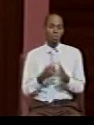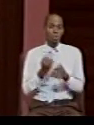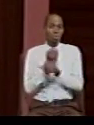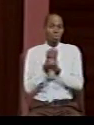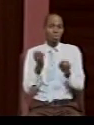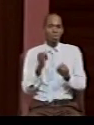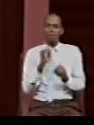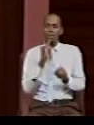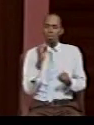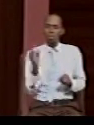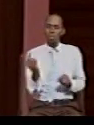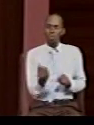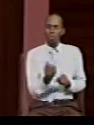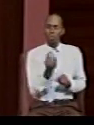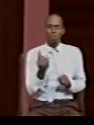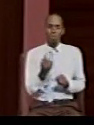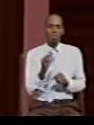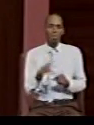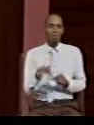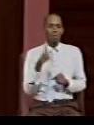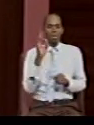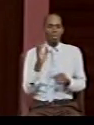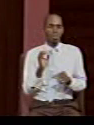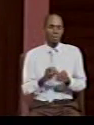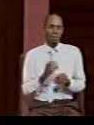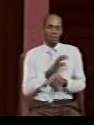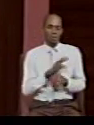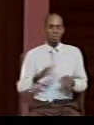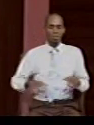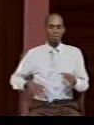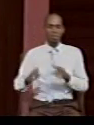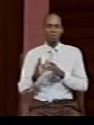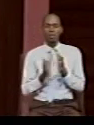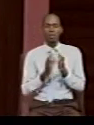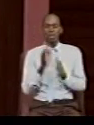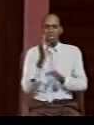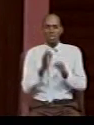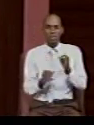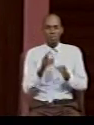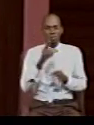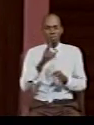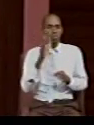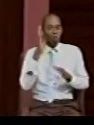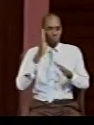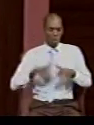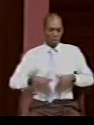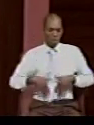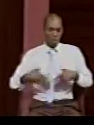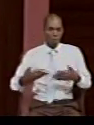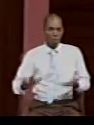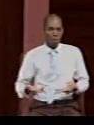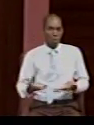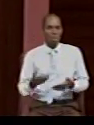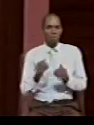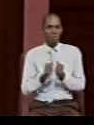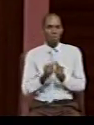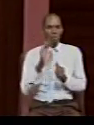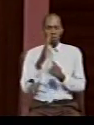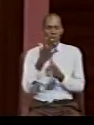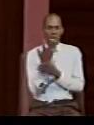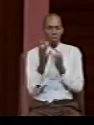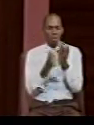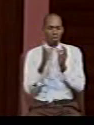Christ. It says that if you will confess with your mouth, and let God hear that